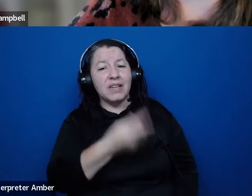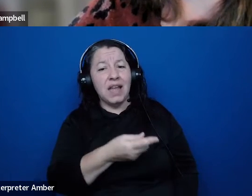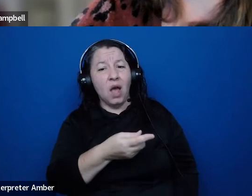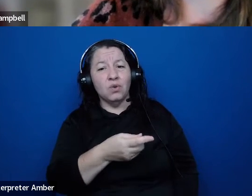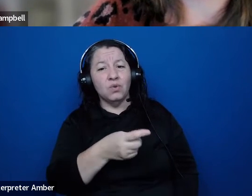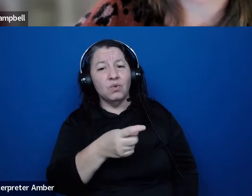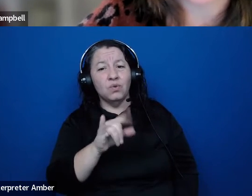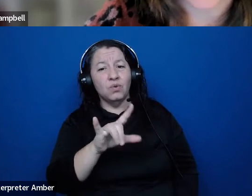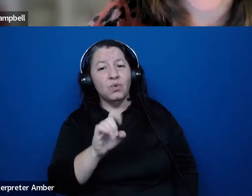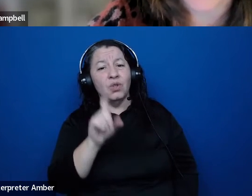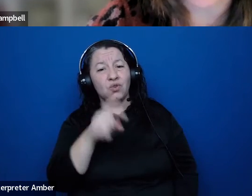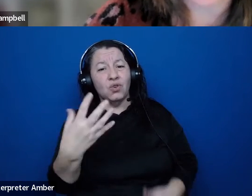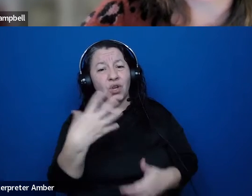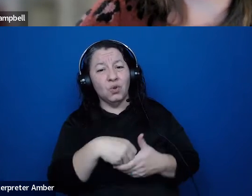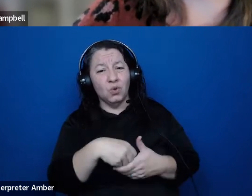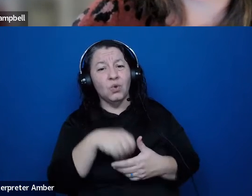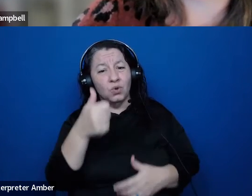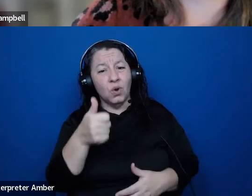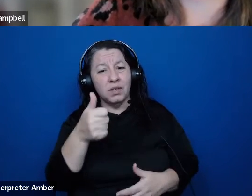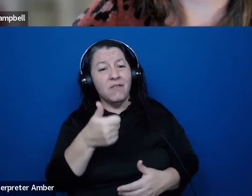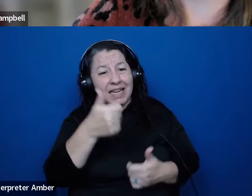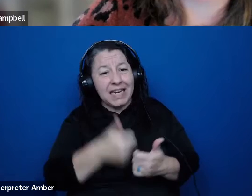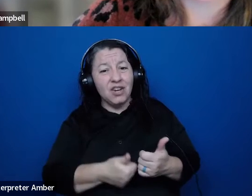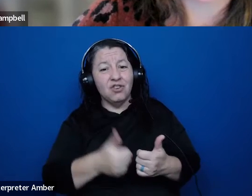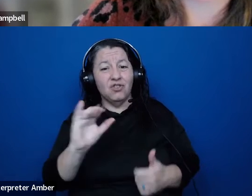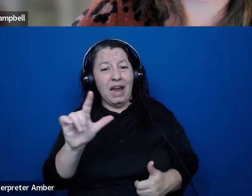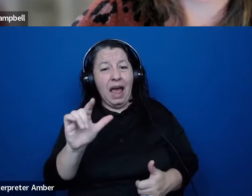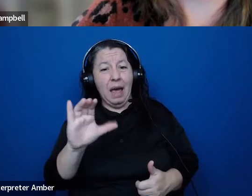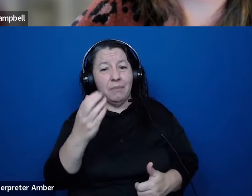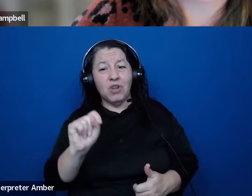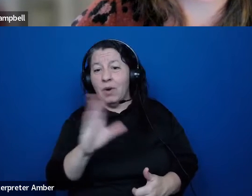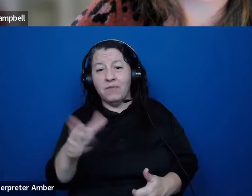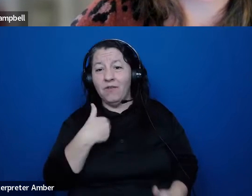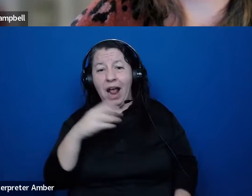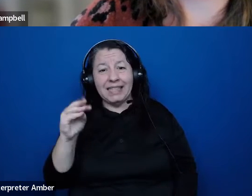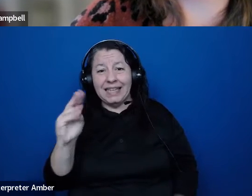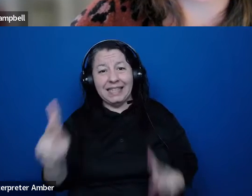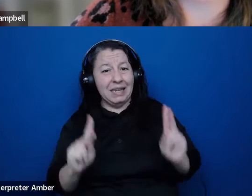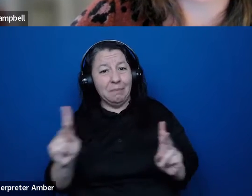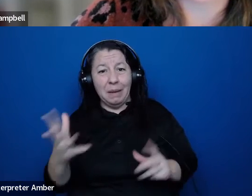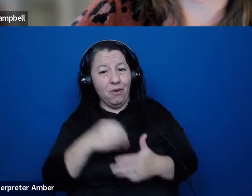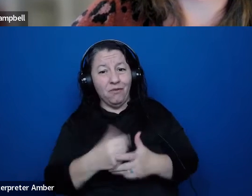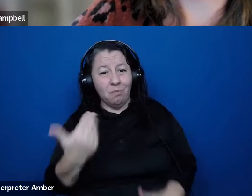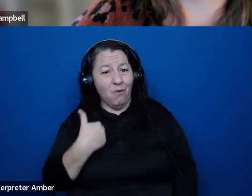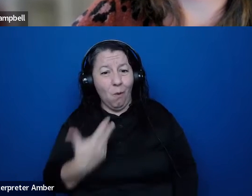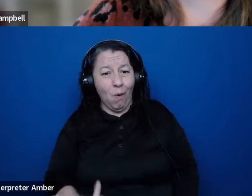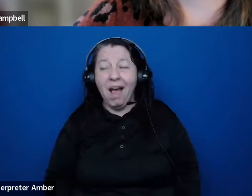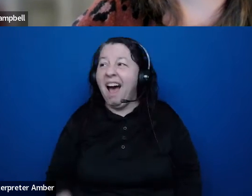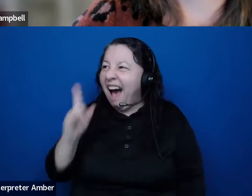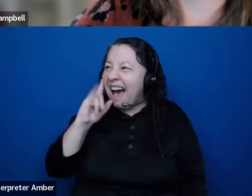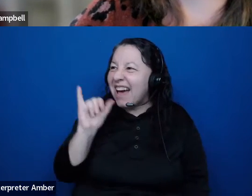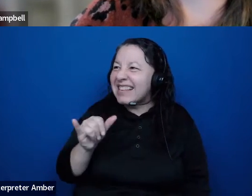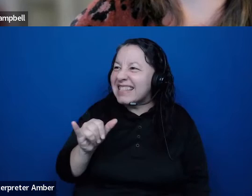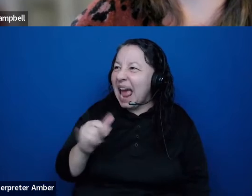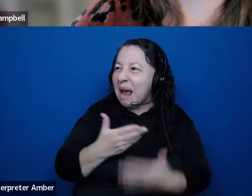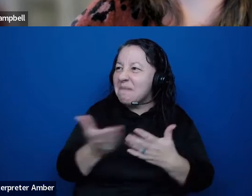on each one of these Capitol chats, because I don't think we've ever had 60 people on. So. I was thinking that same thing. We're just going